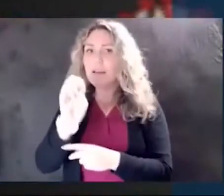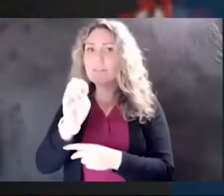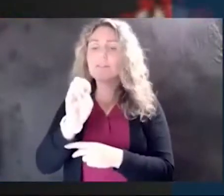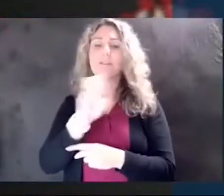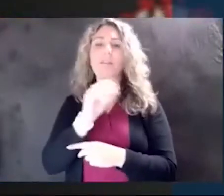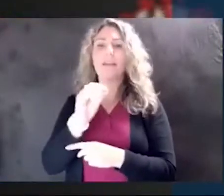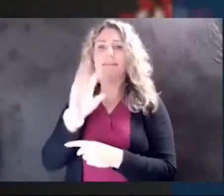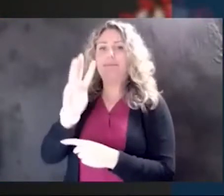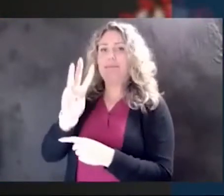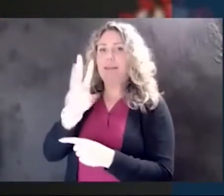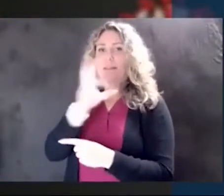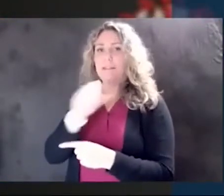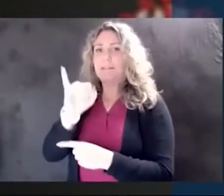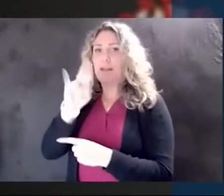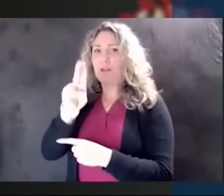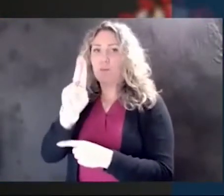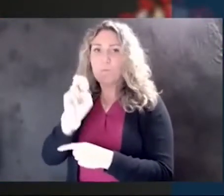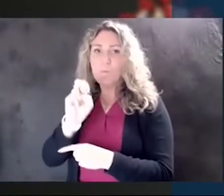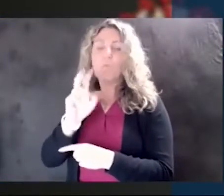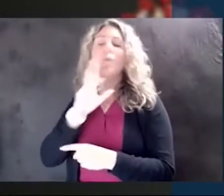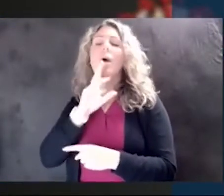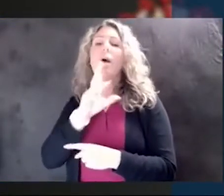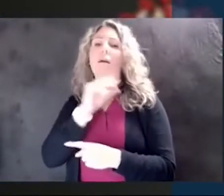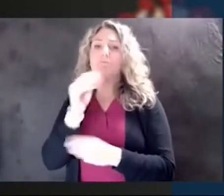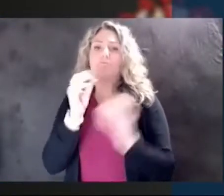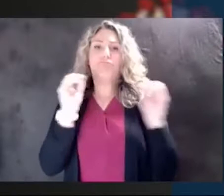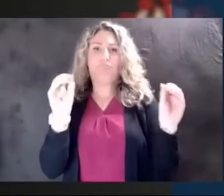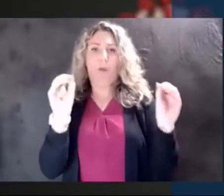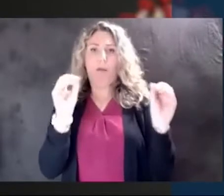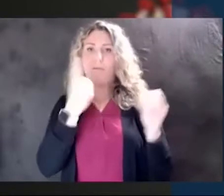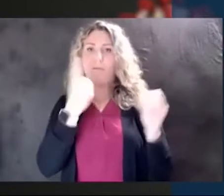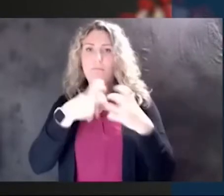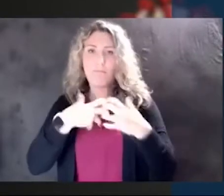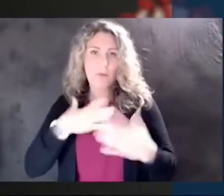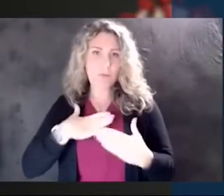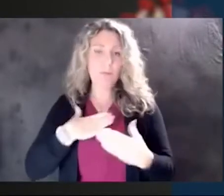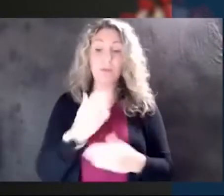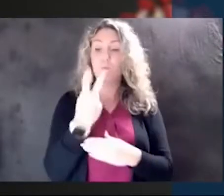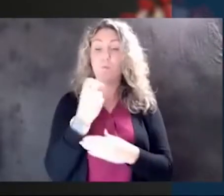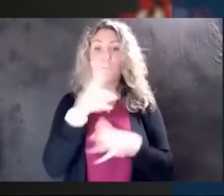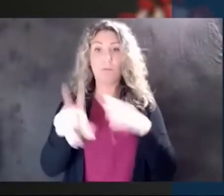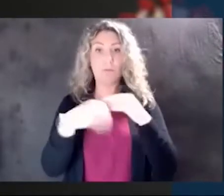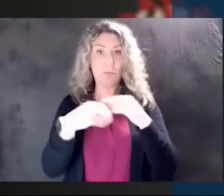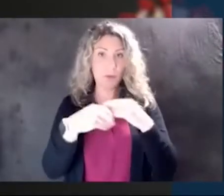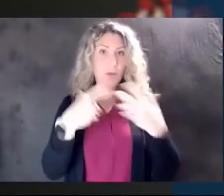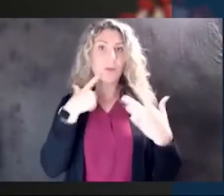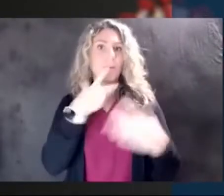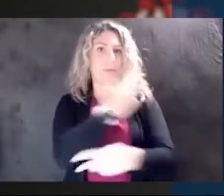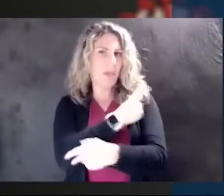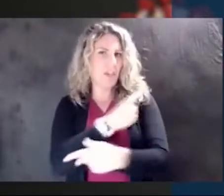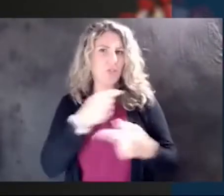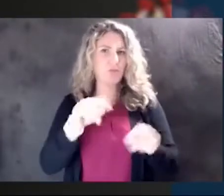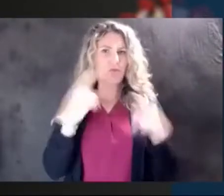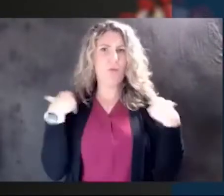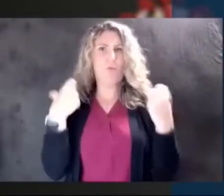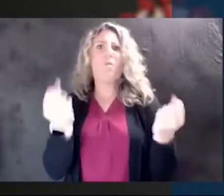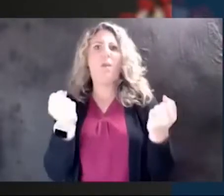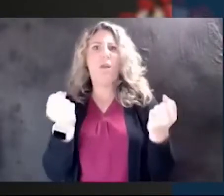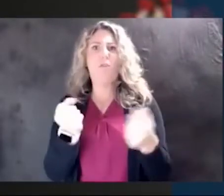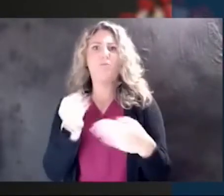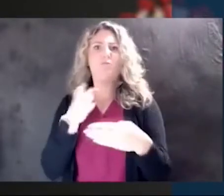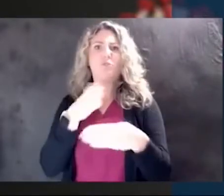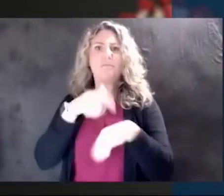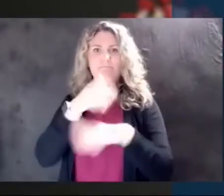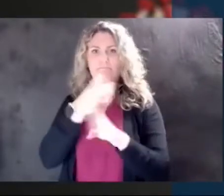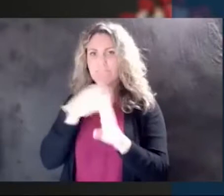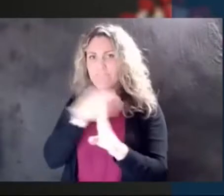the ventilator. We still have 12 additional patients that are in that recovery period, so a total of